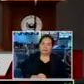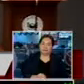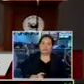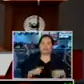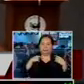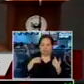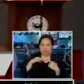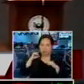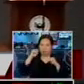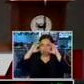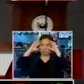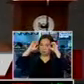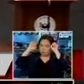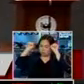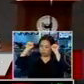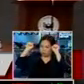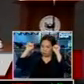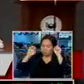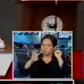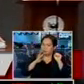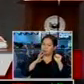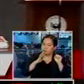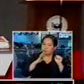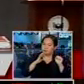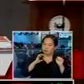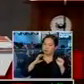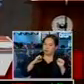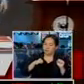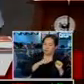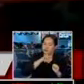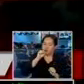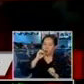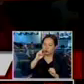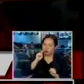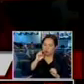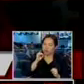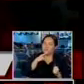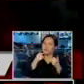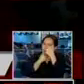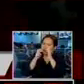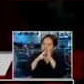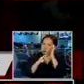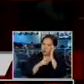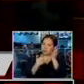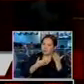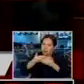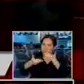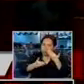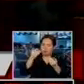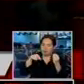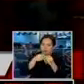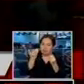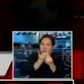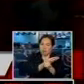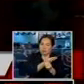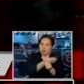Mr. President. Chair to floor leader. Mr. President, in accordance with the rules of procedure on impeachment